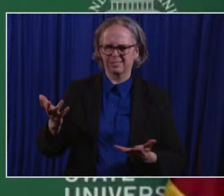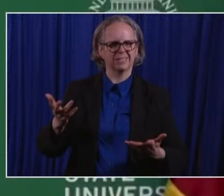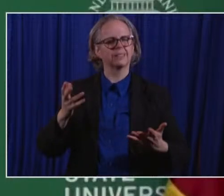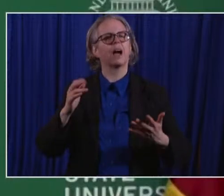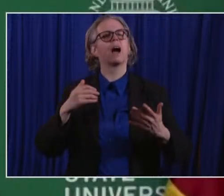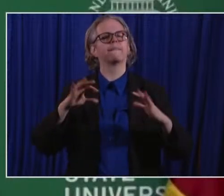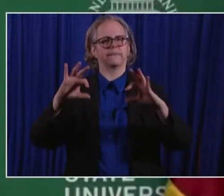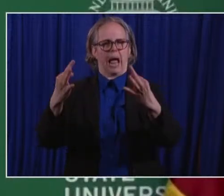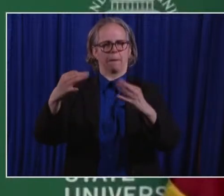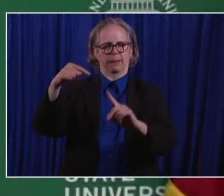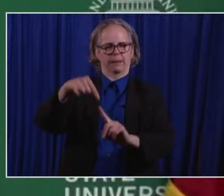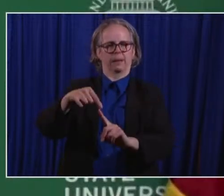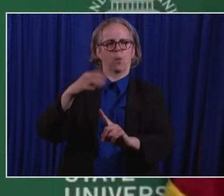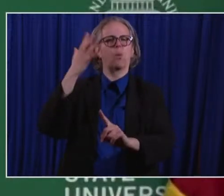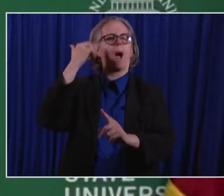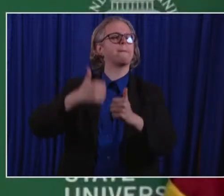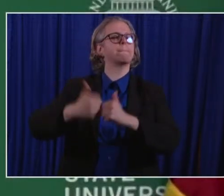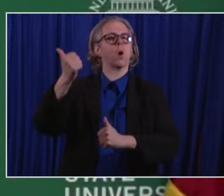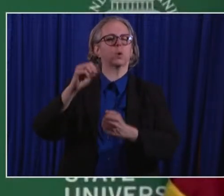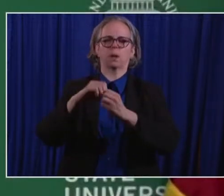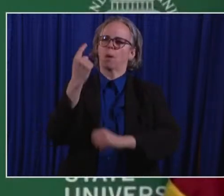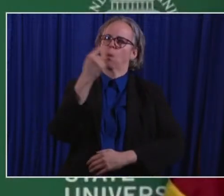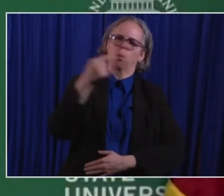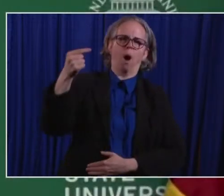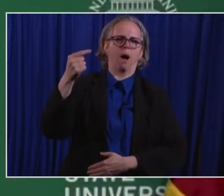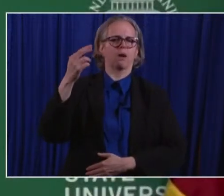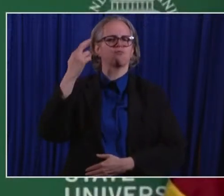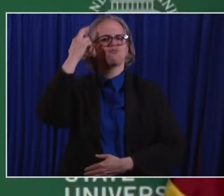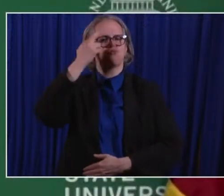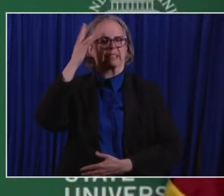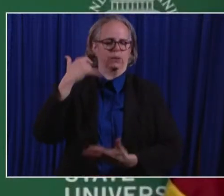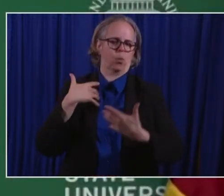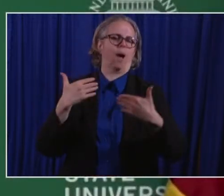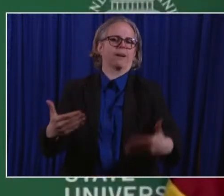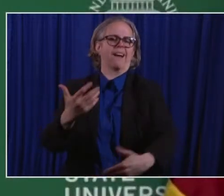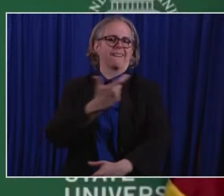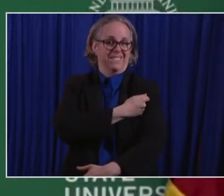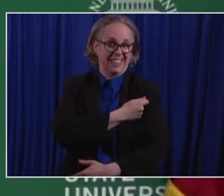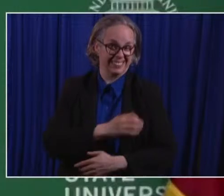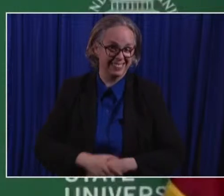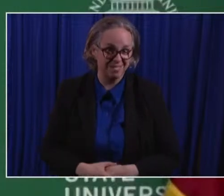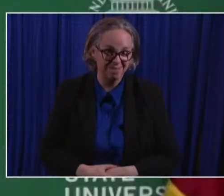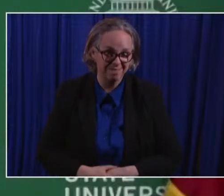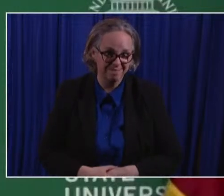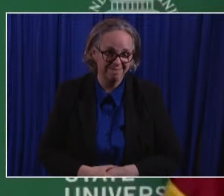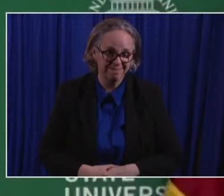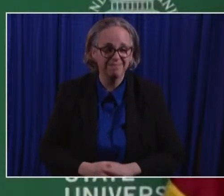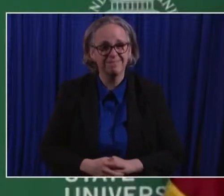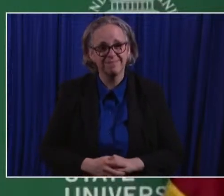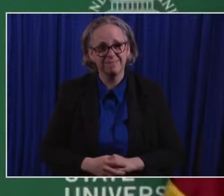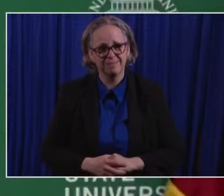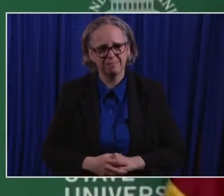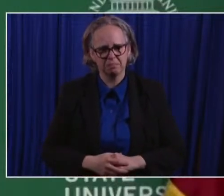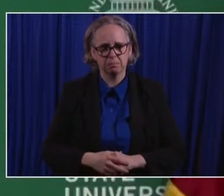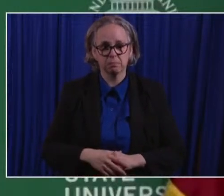family, I think people are persuaded by doctors. They're probably more persuaded by their own doctor than